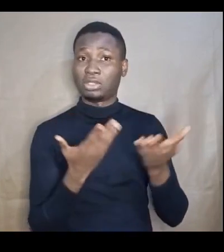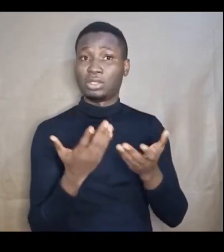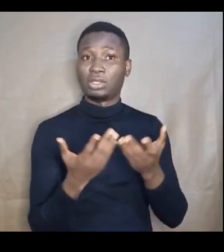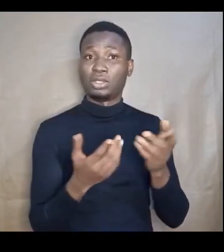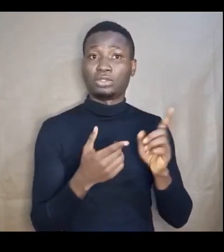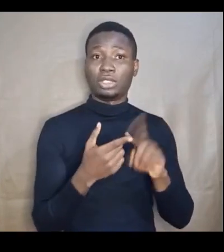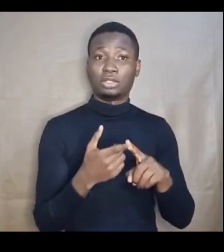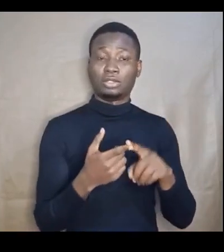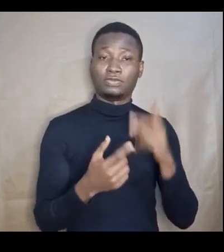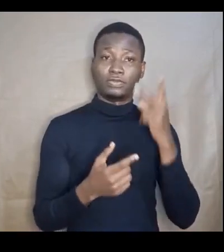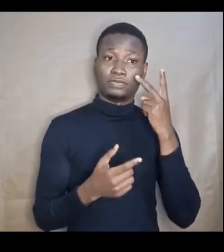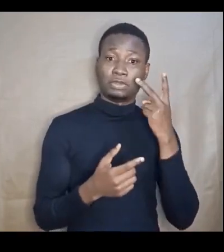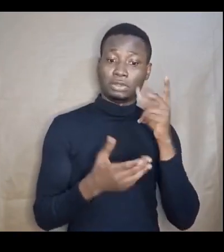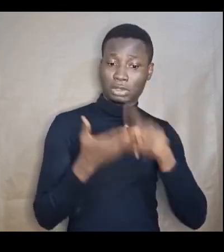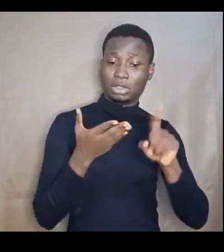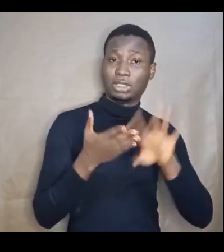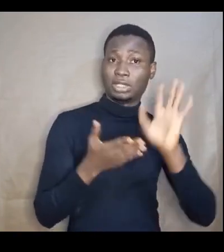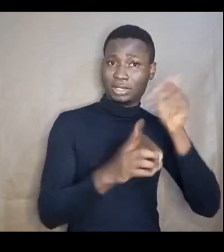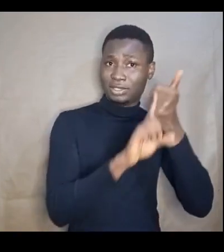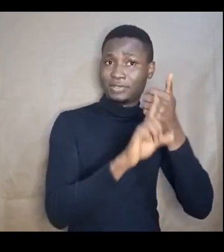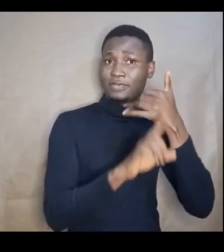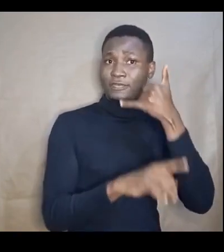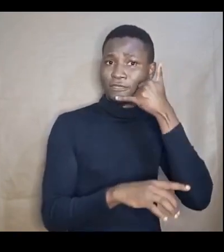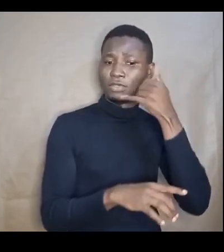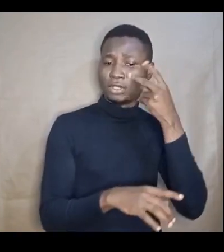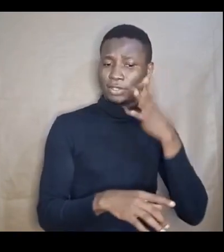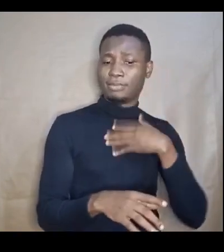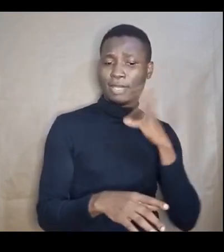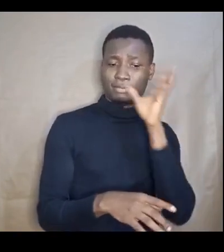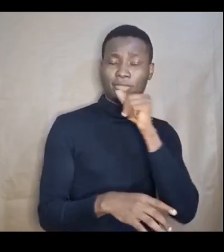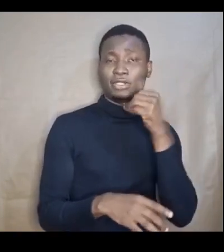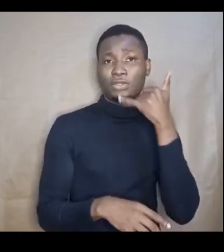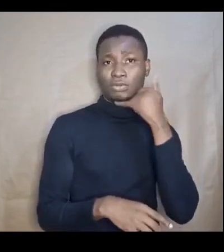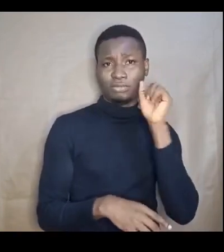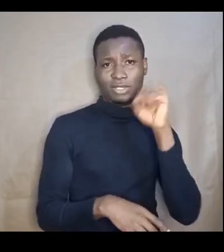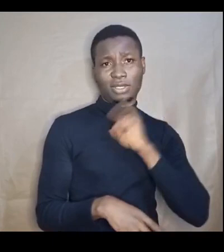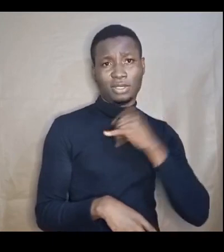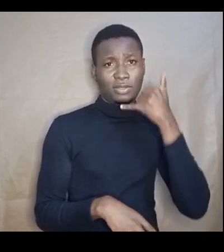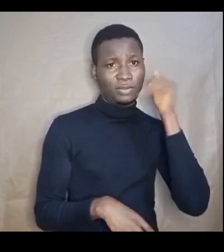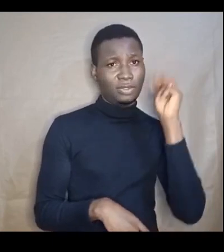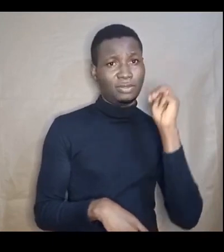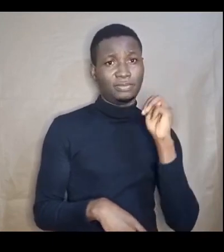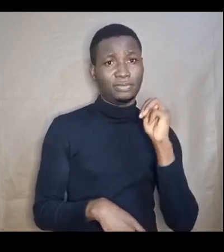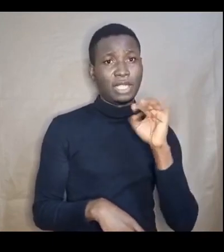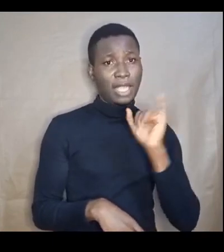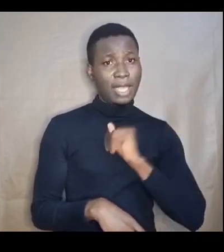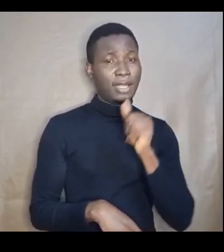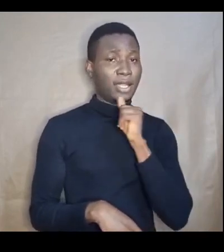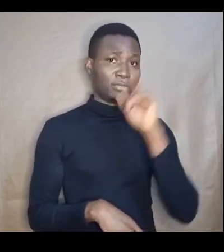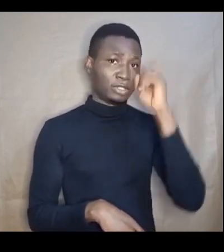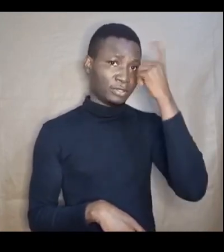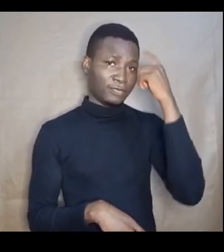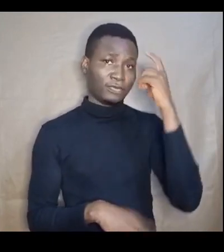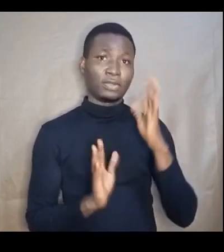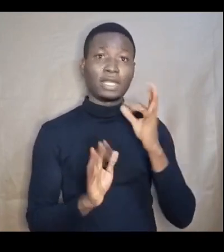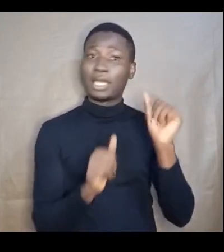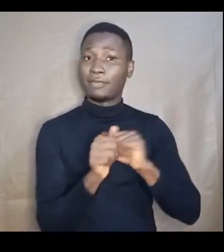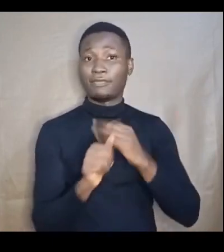see my missed calls. I called him because, every citizen, I'm governor of everyone. And so